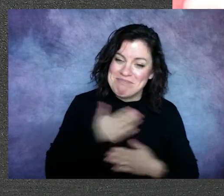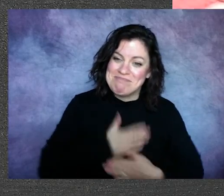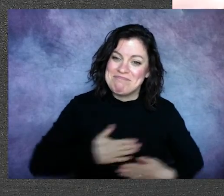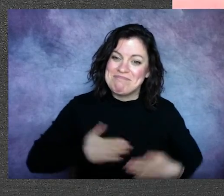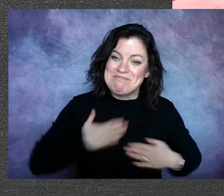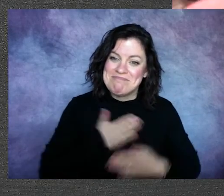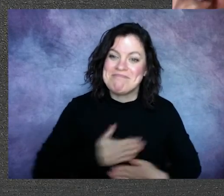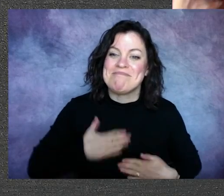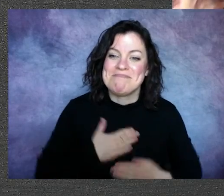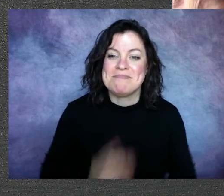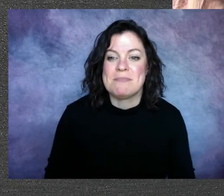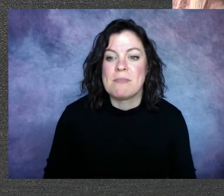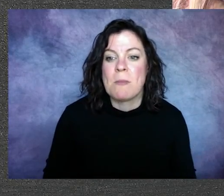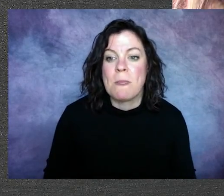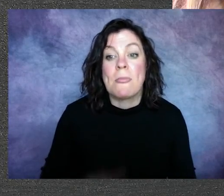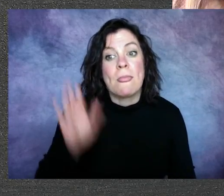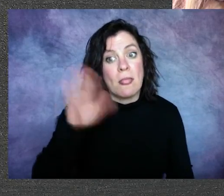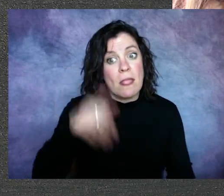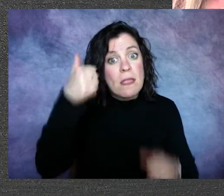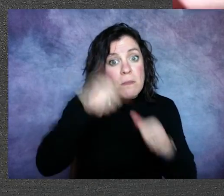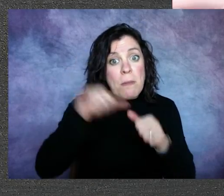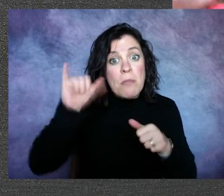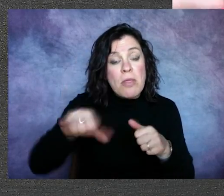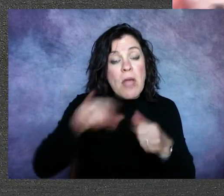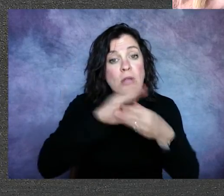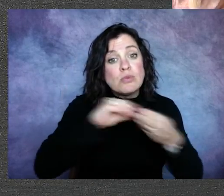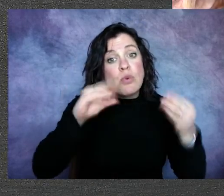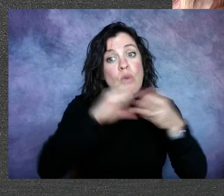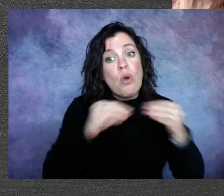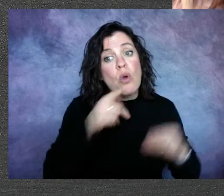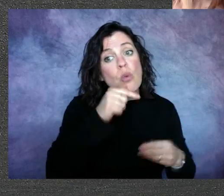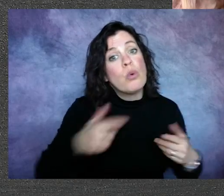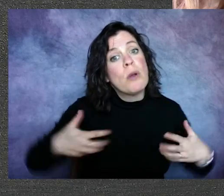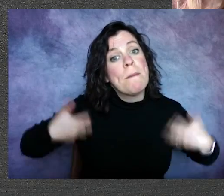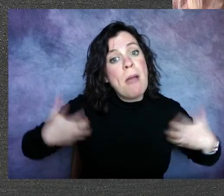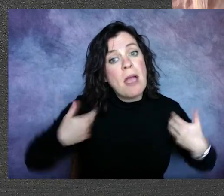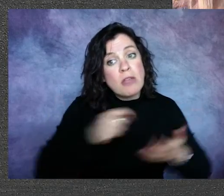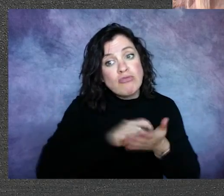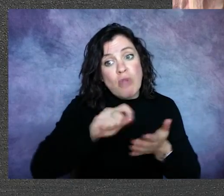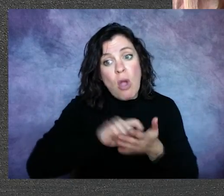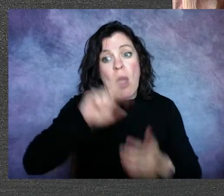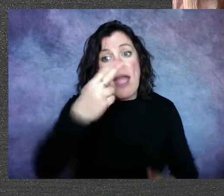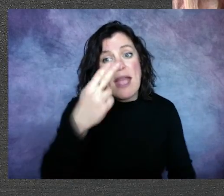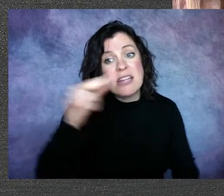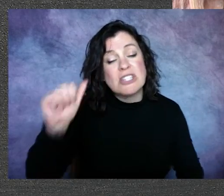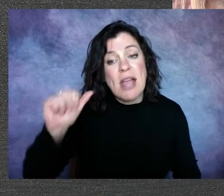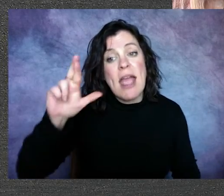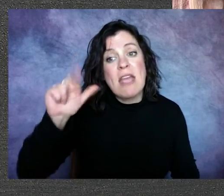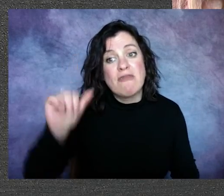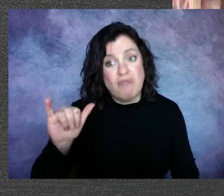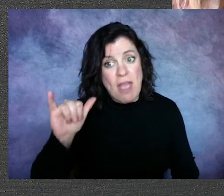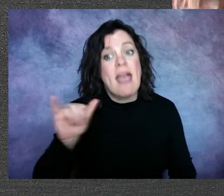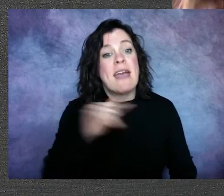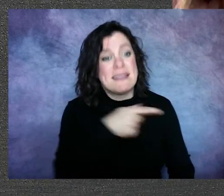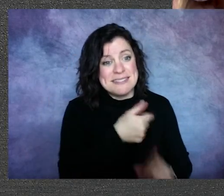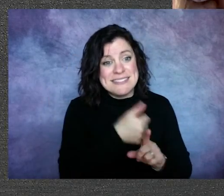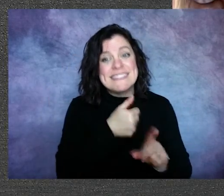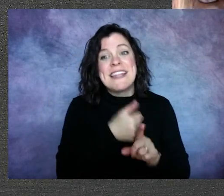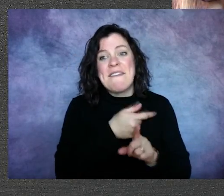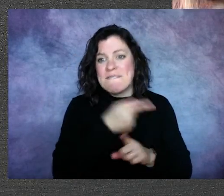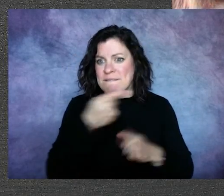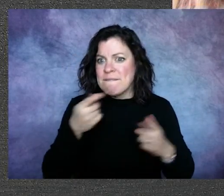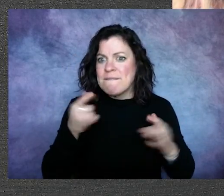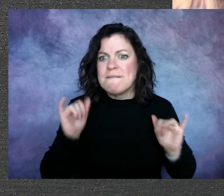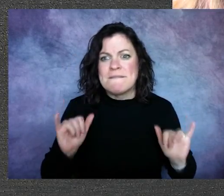why H.A. Ray spent so much time as a young boy coming to the zoo and how he came up for the idea of Curious George.